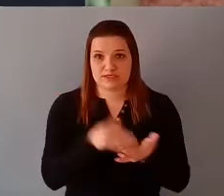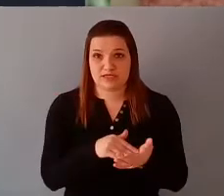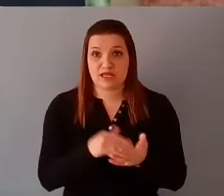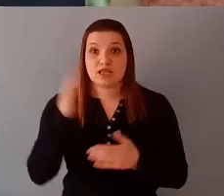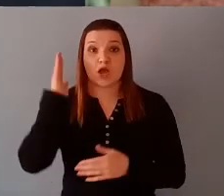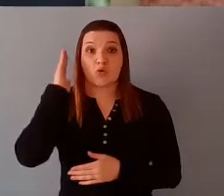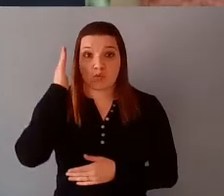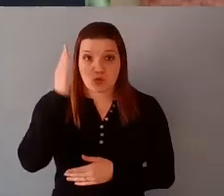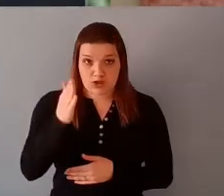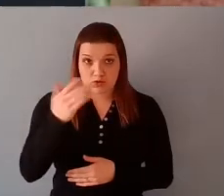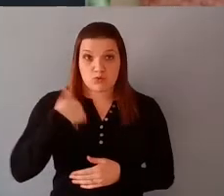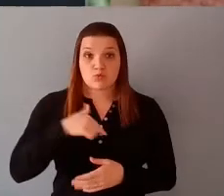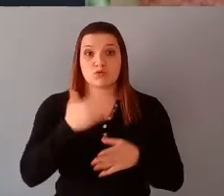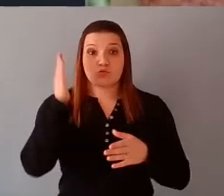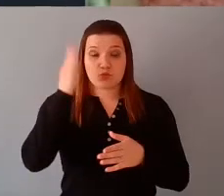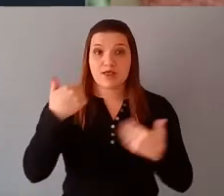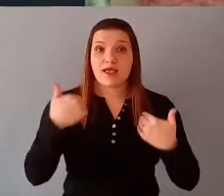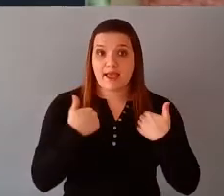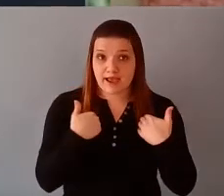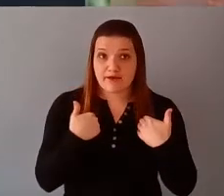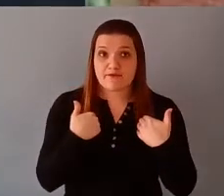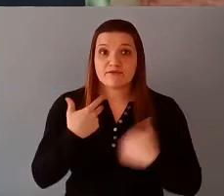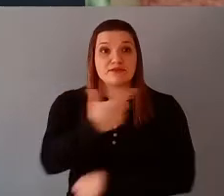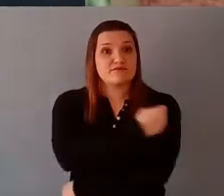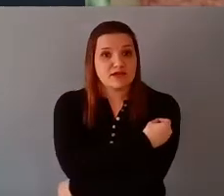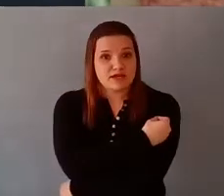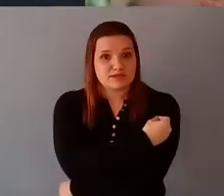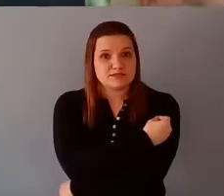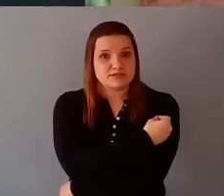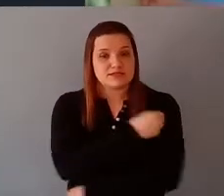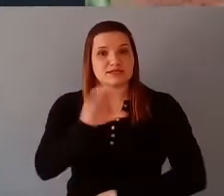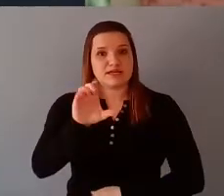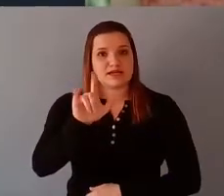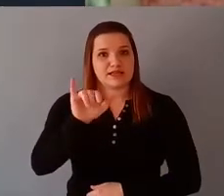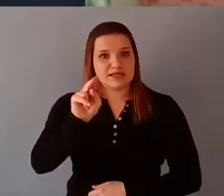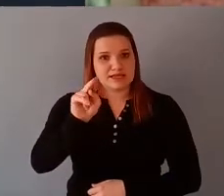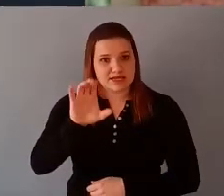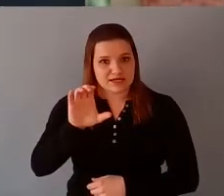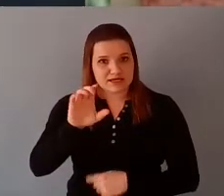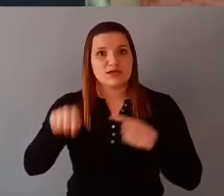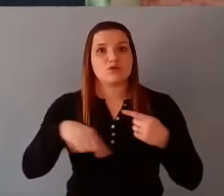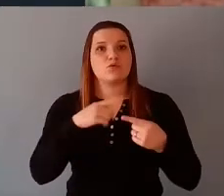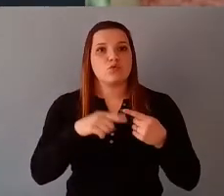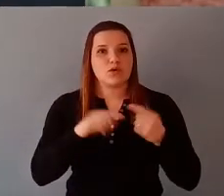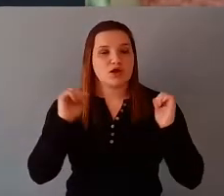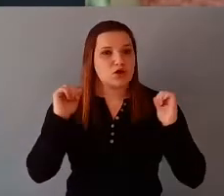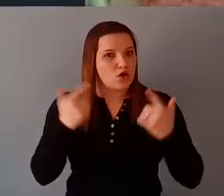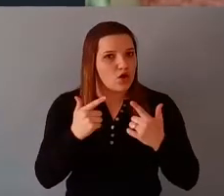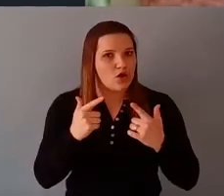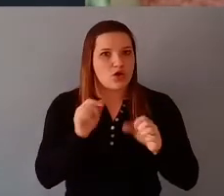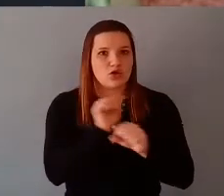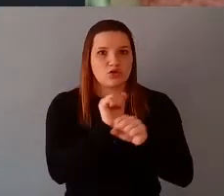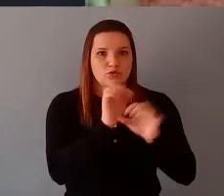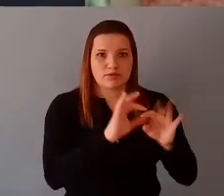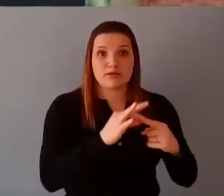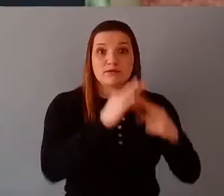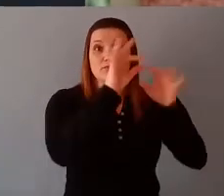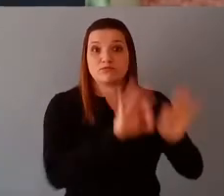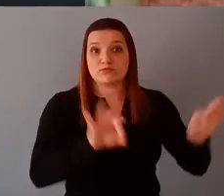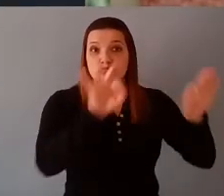again. We will have the vaccines out at the clinics and stuff once all of the essential workers